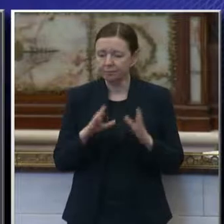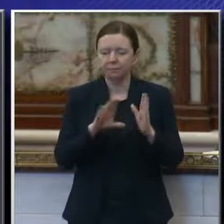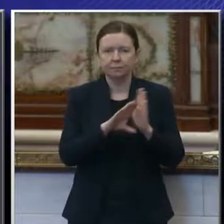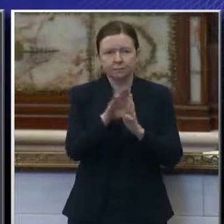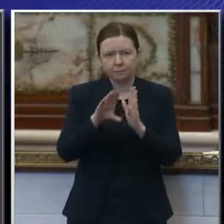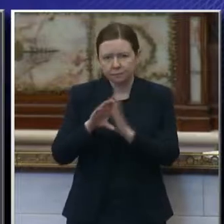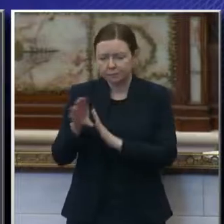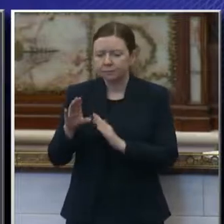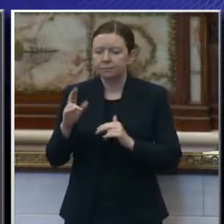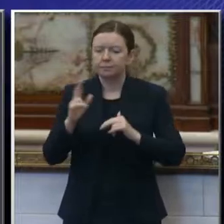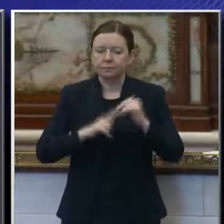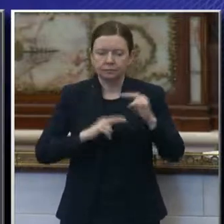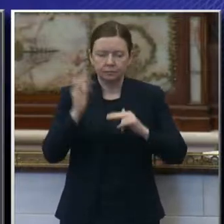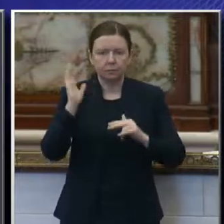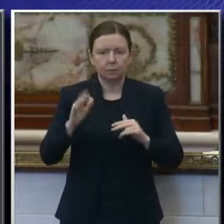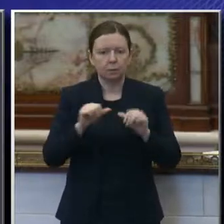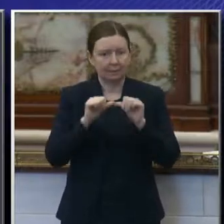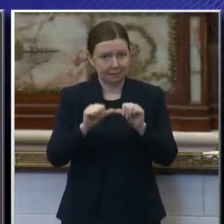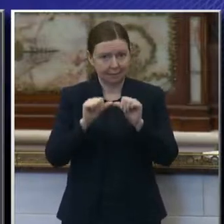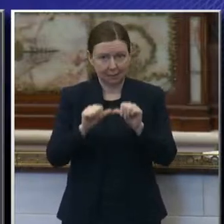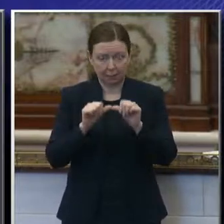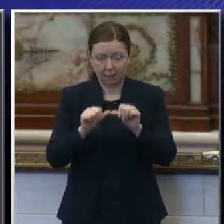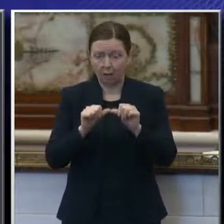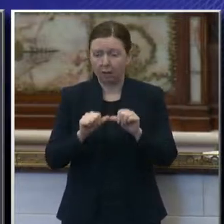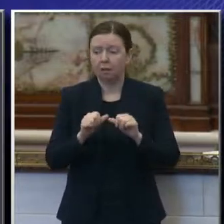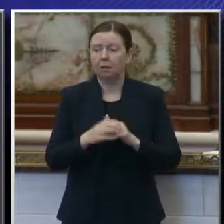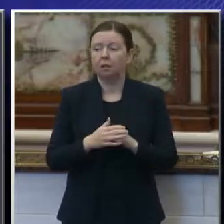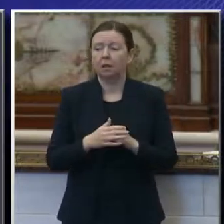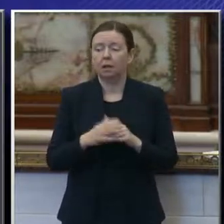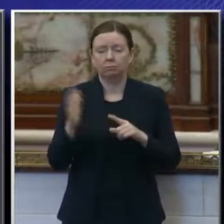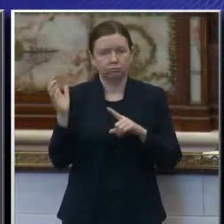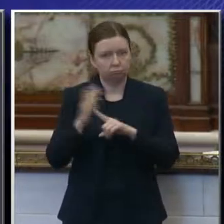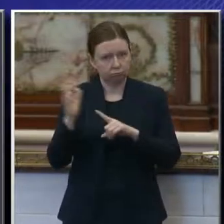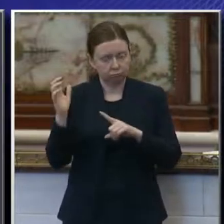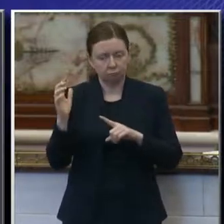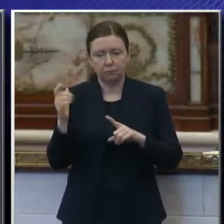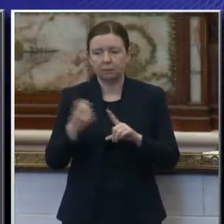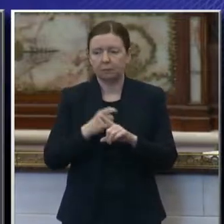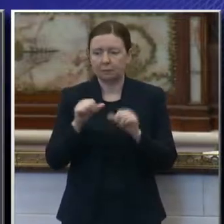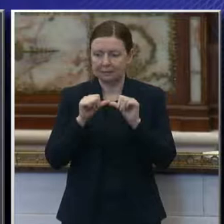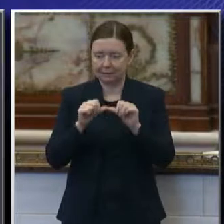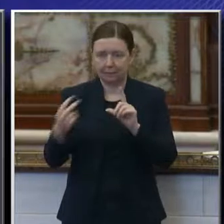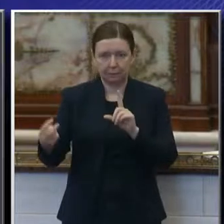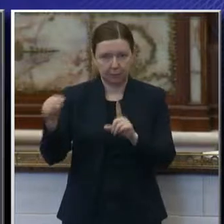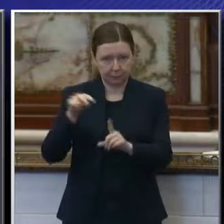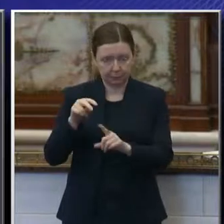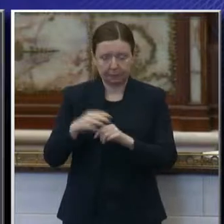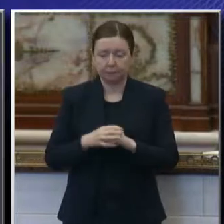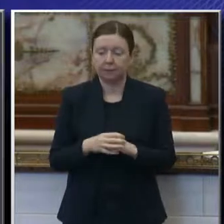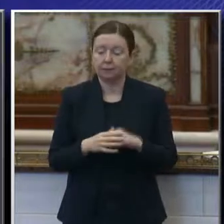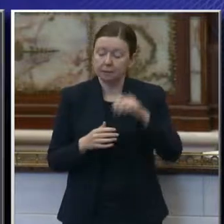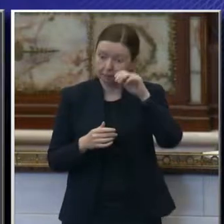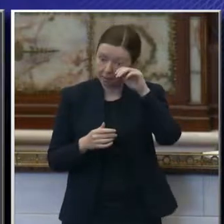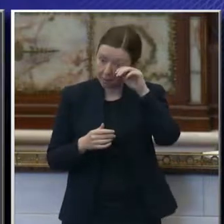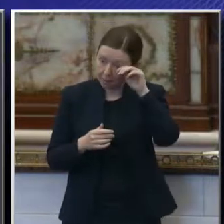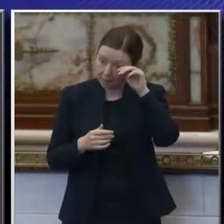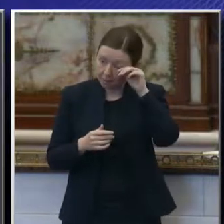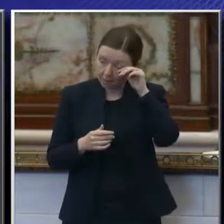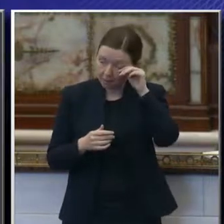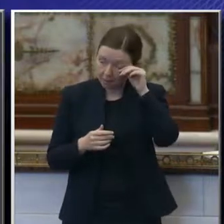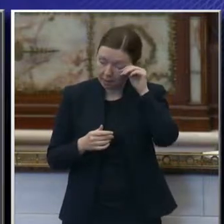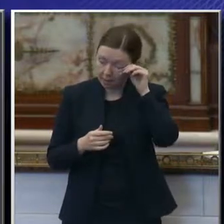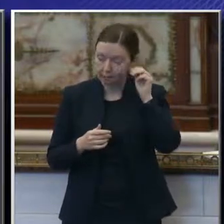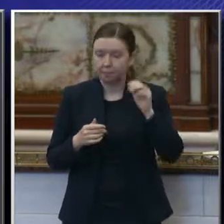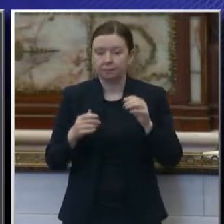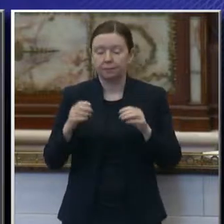these buildings will be very sustainable, but they're state-of-the-art, from a sustainability perspective, looking to put in solar